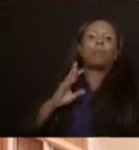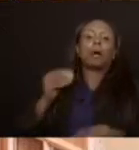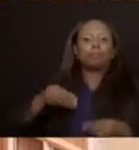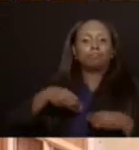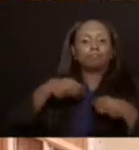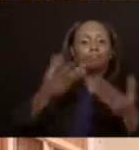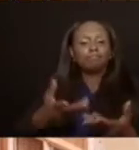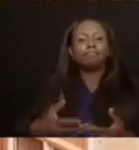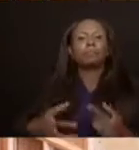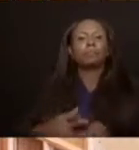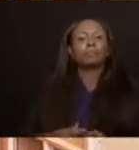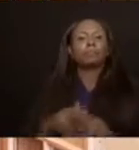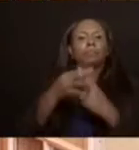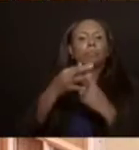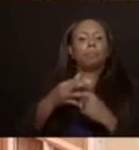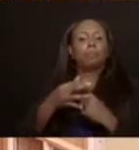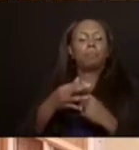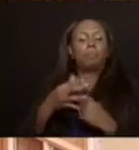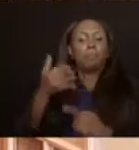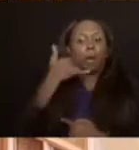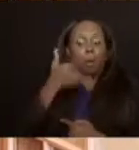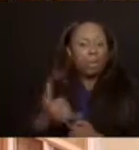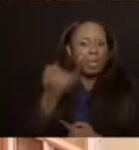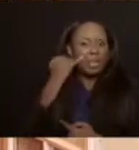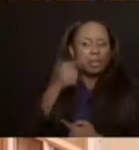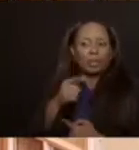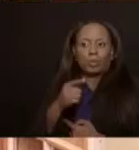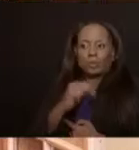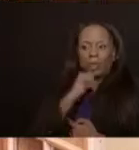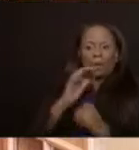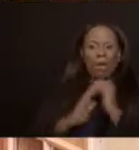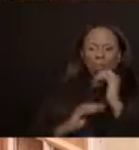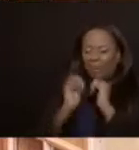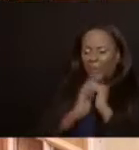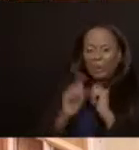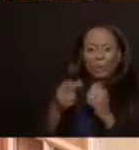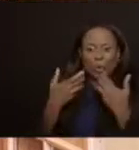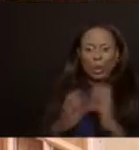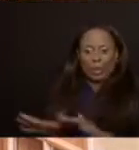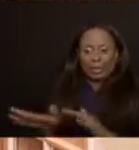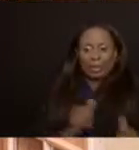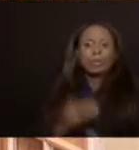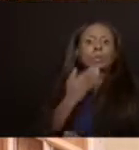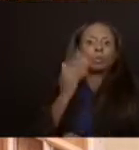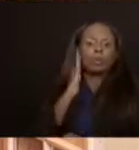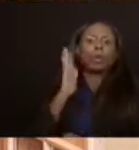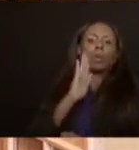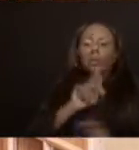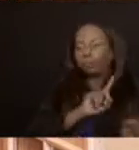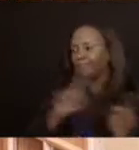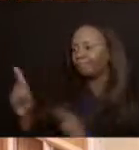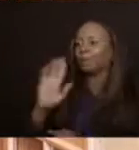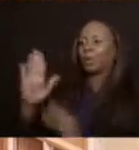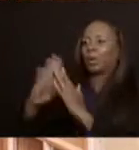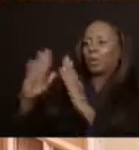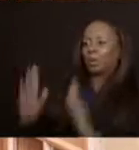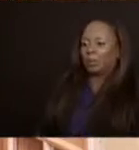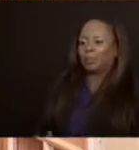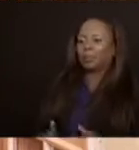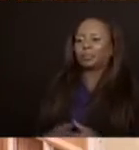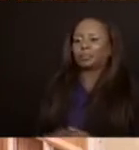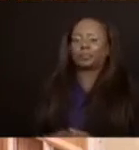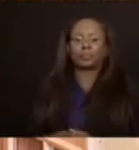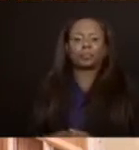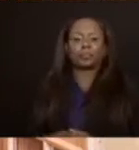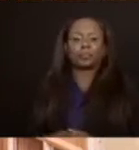If you're uncomfortable and you don't want to leave home, we will come to you and make sure that you get it. By the same token, we